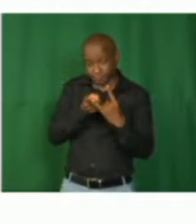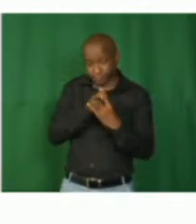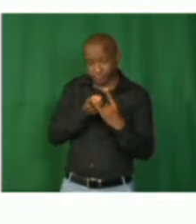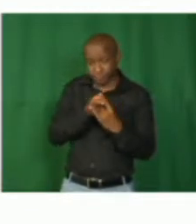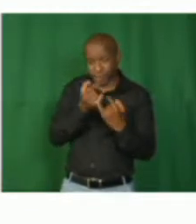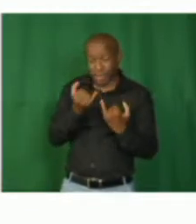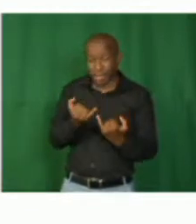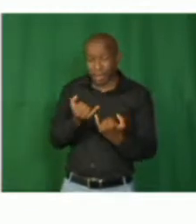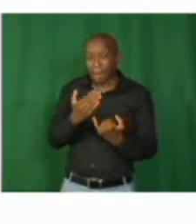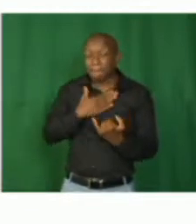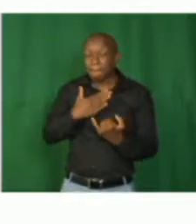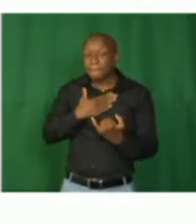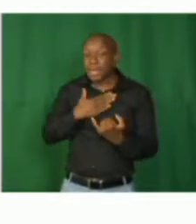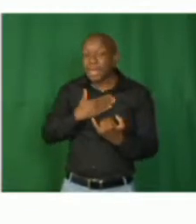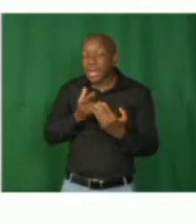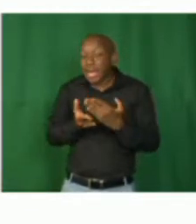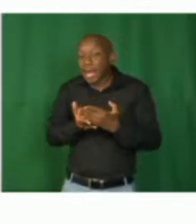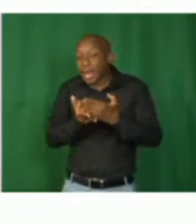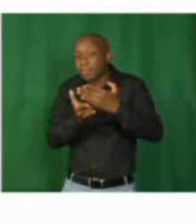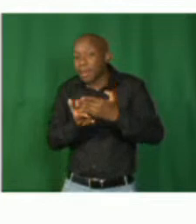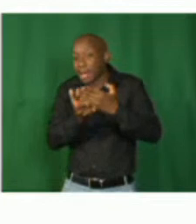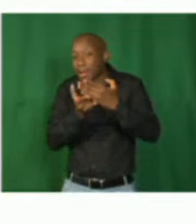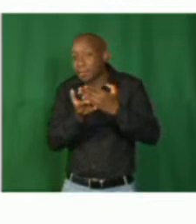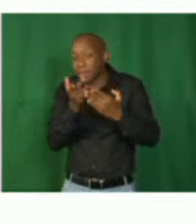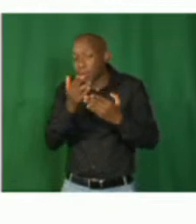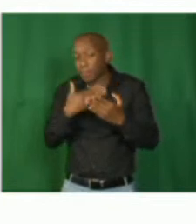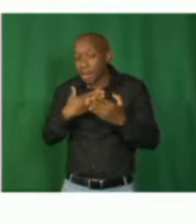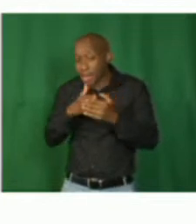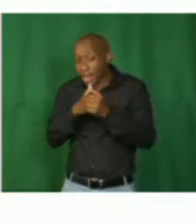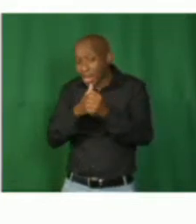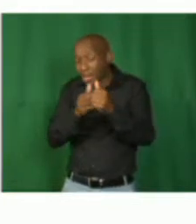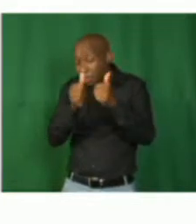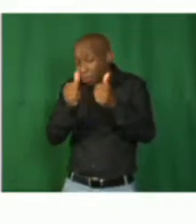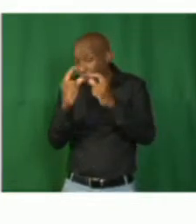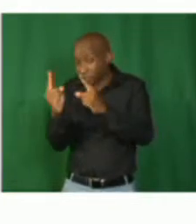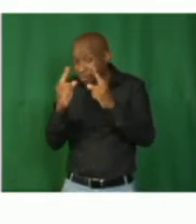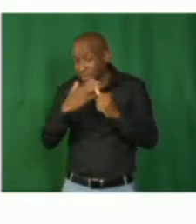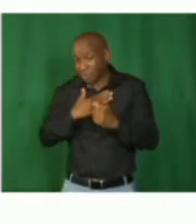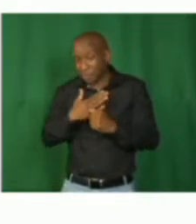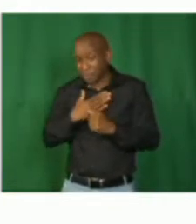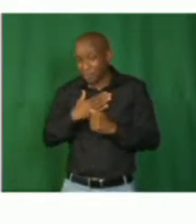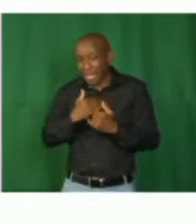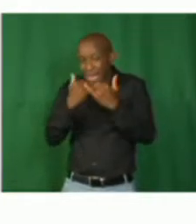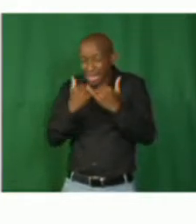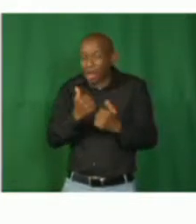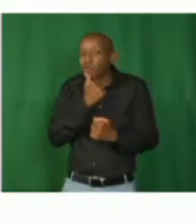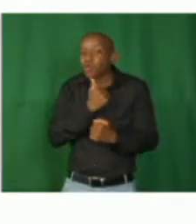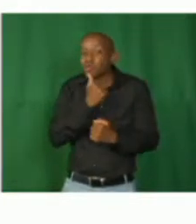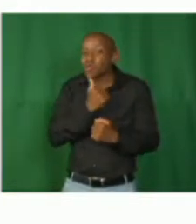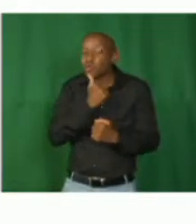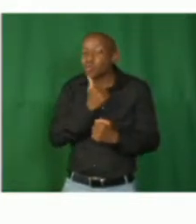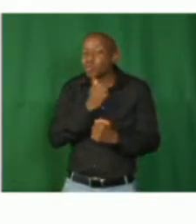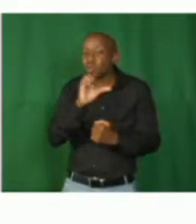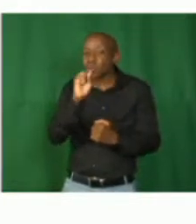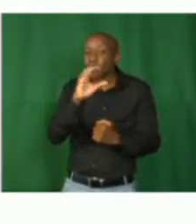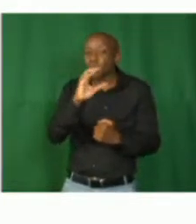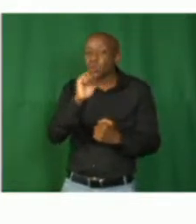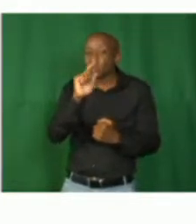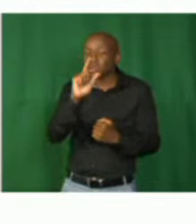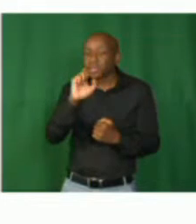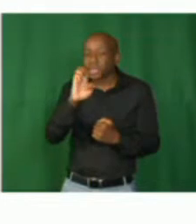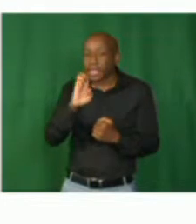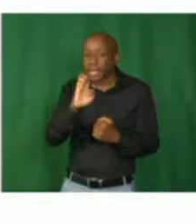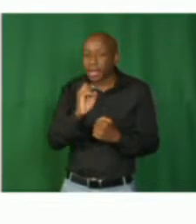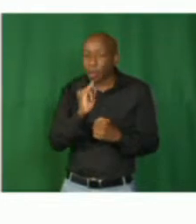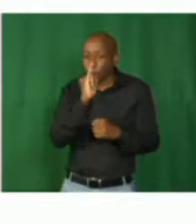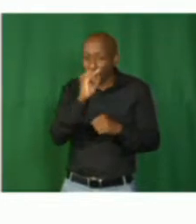you now, because I am the good teacher, to say to you, you are to use a scale of 1 centimeter